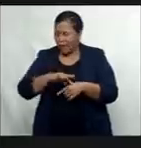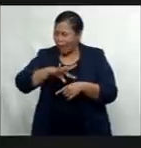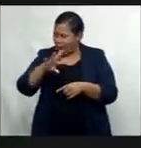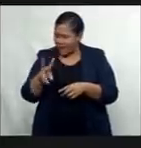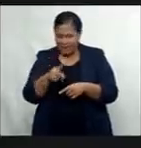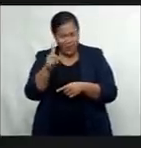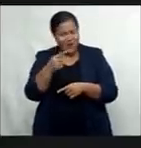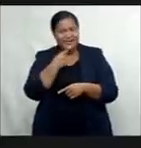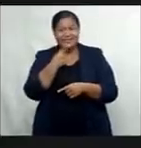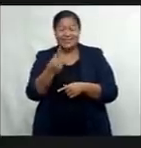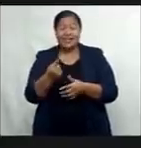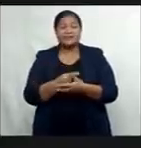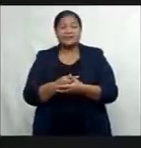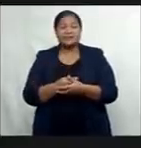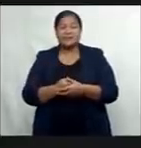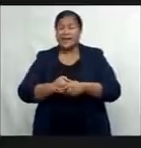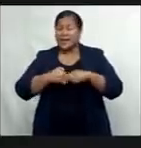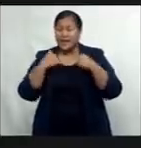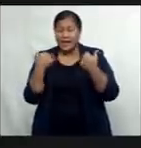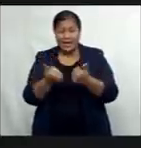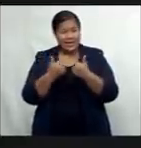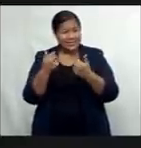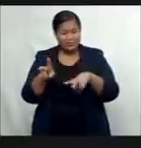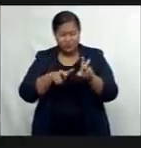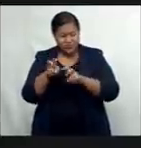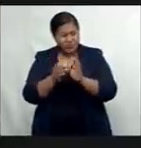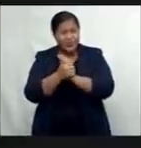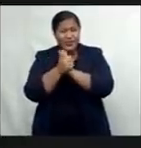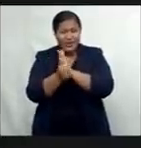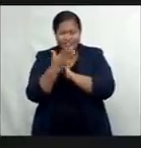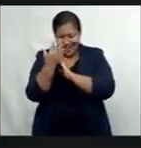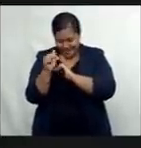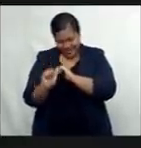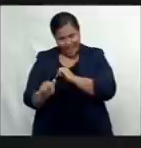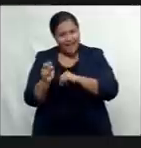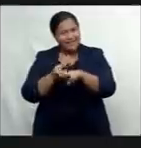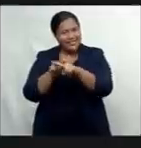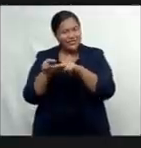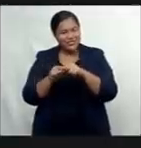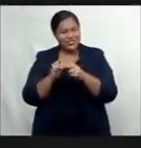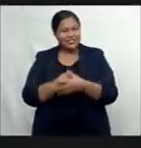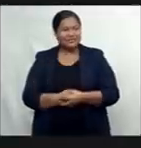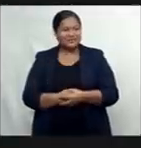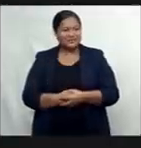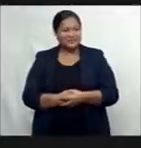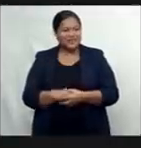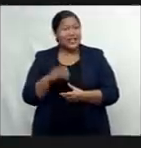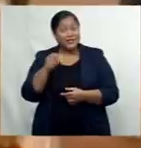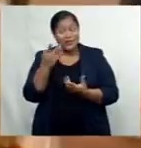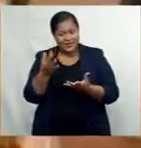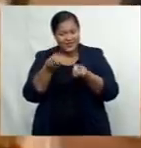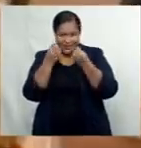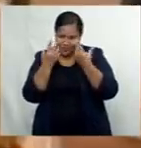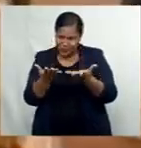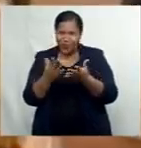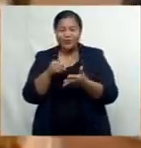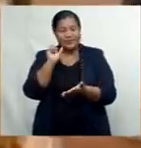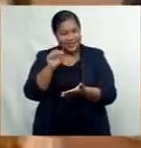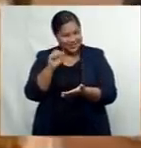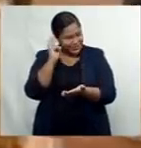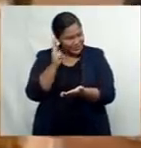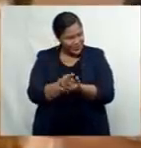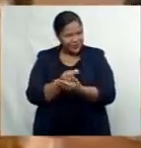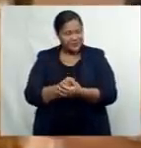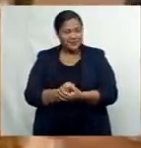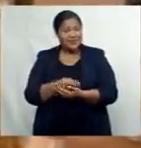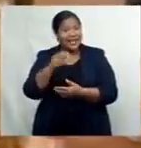says that there's a lot of athletic potential in Fiji, and so this actually just proves that point. The next Olympics will be held